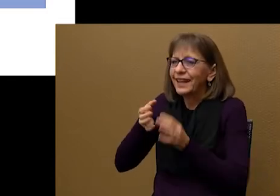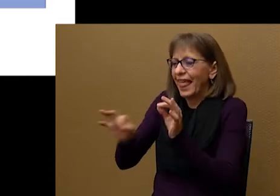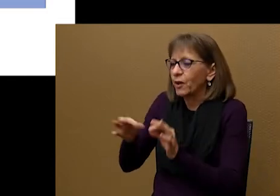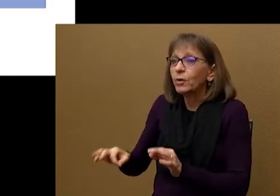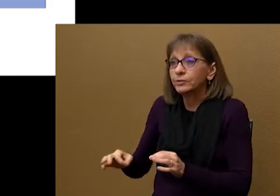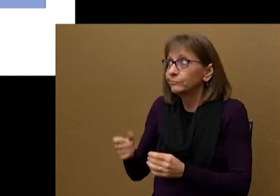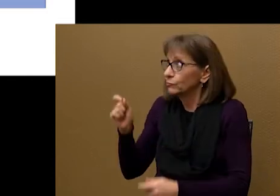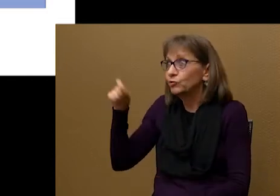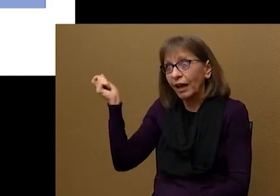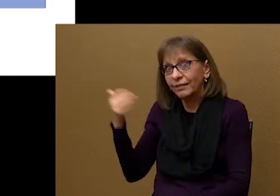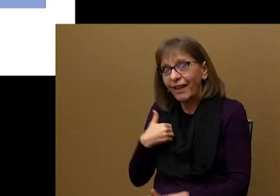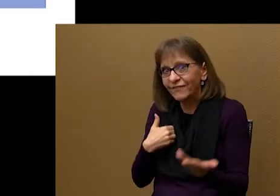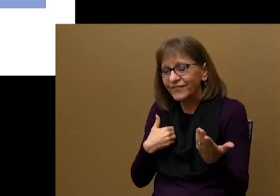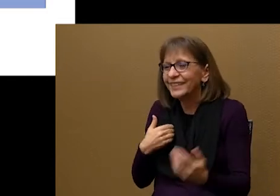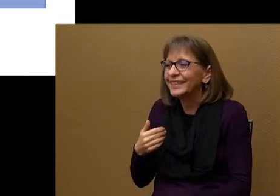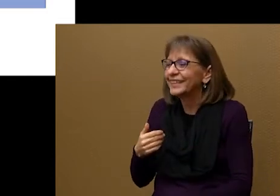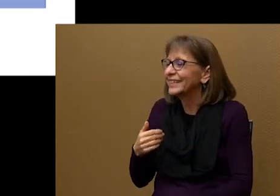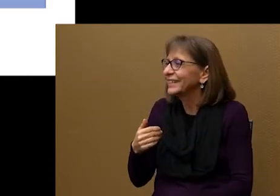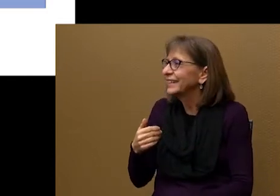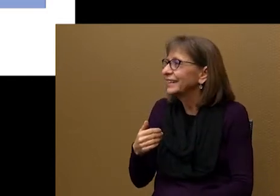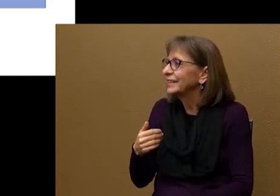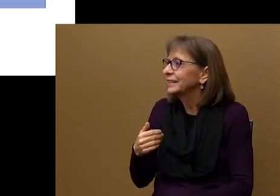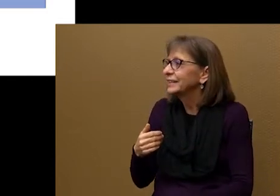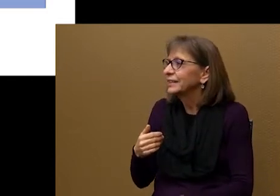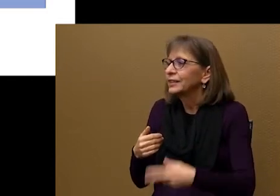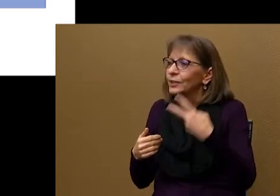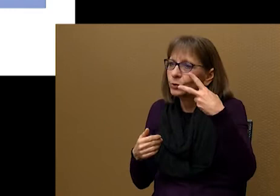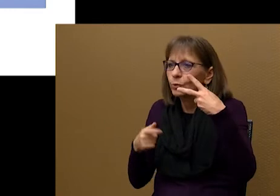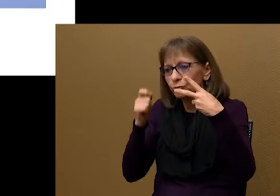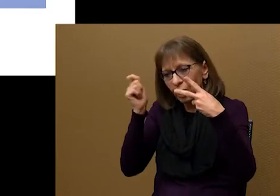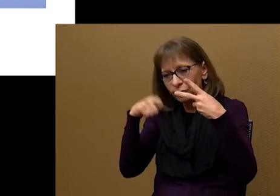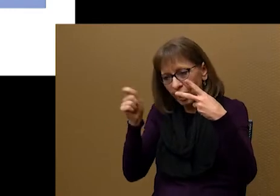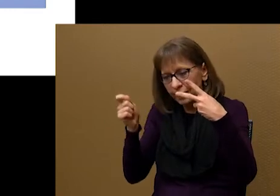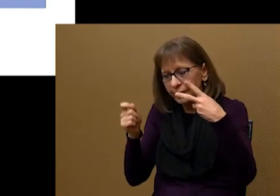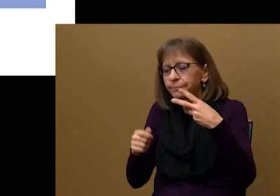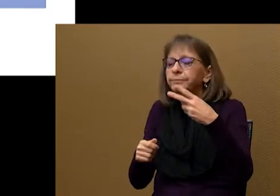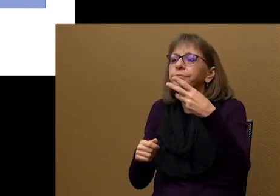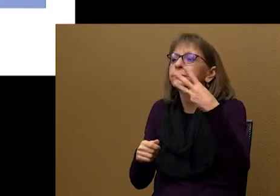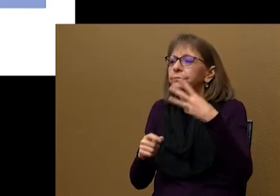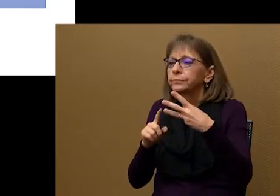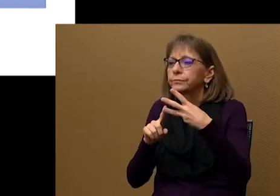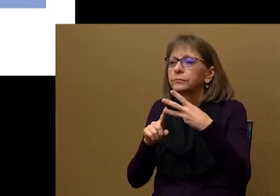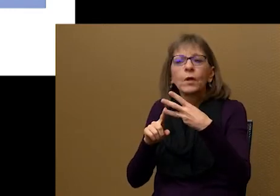Check, right? We can check off as we go. Often